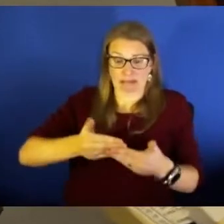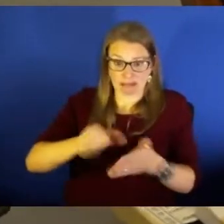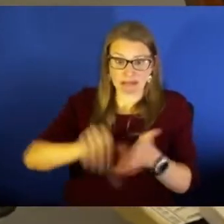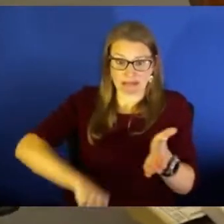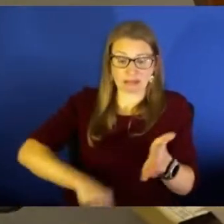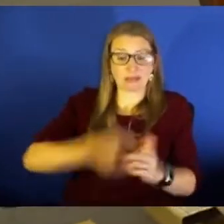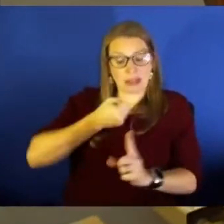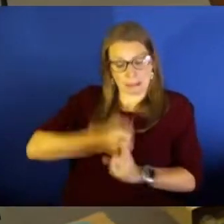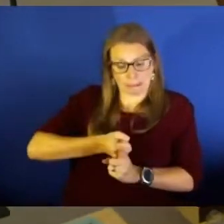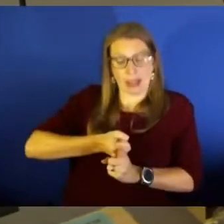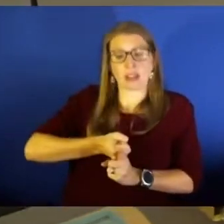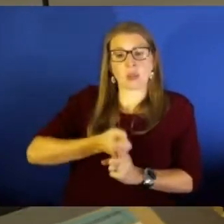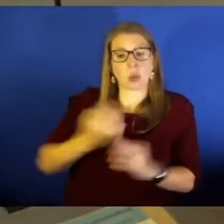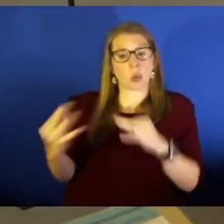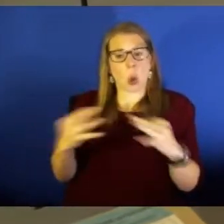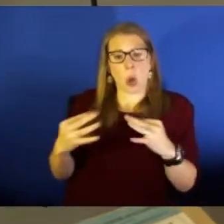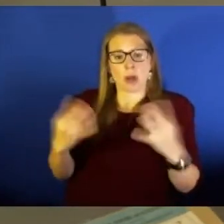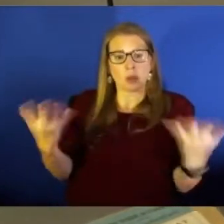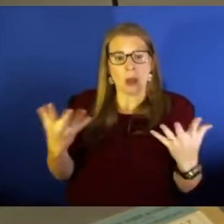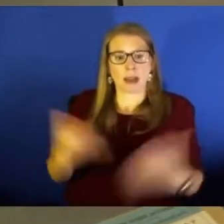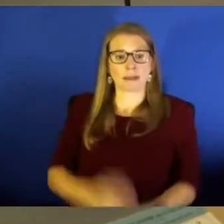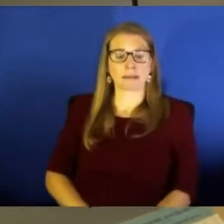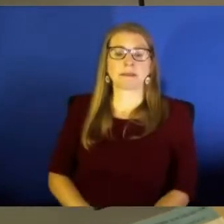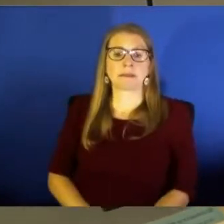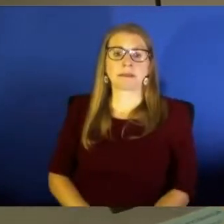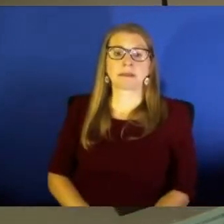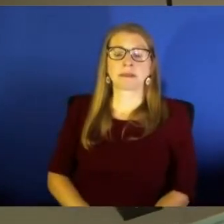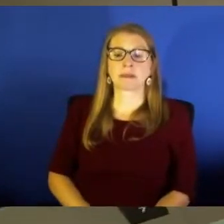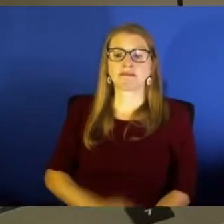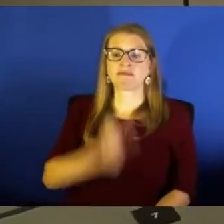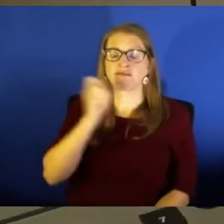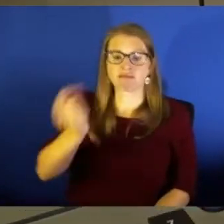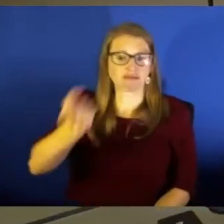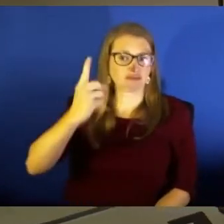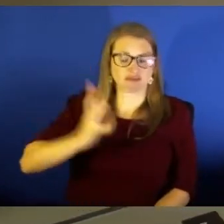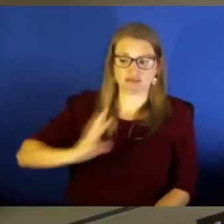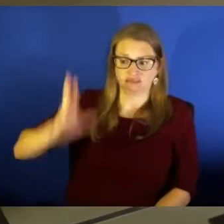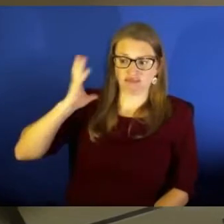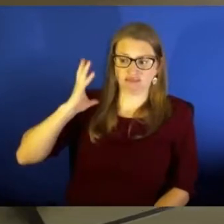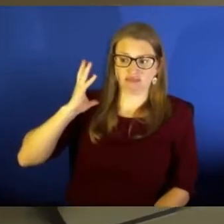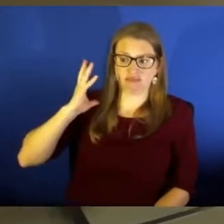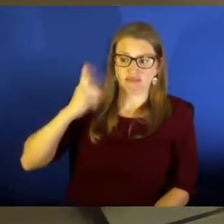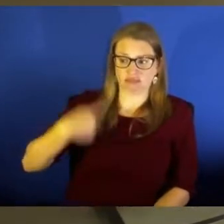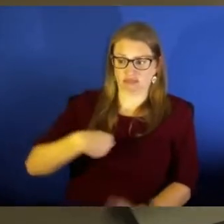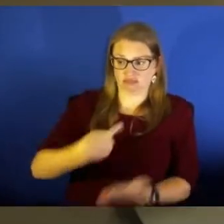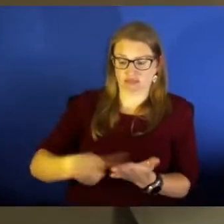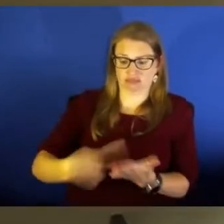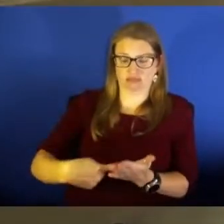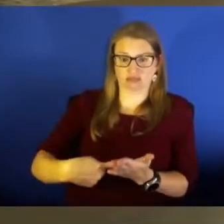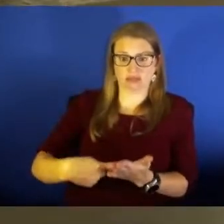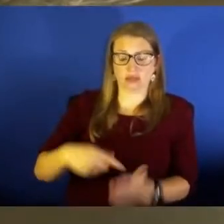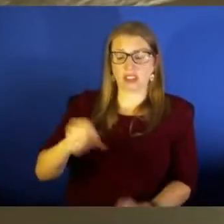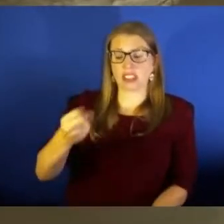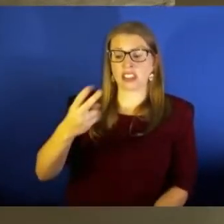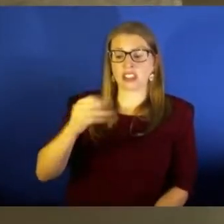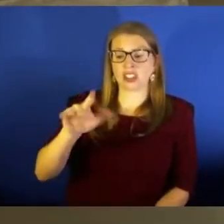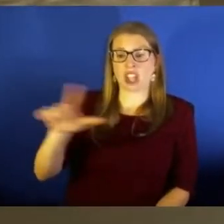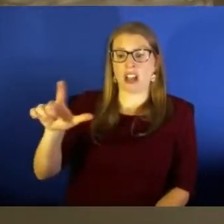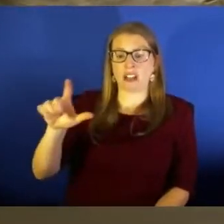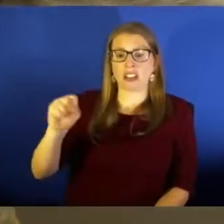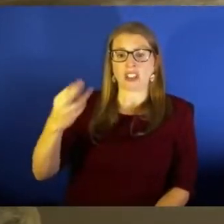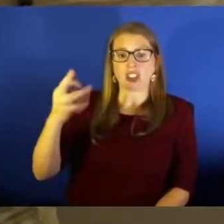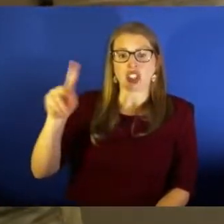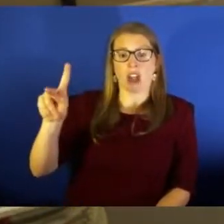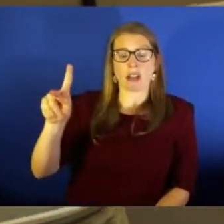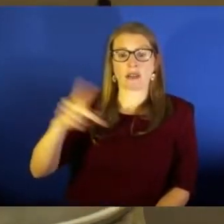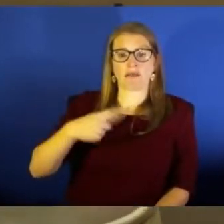which we often we didn't understand at the time, is that which we talked about as being shell shock, which now, of course, we understand